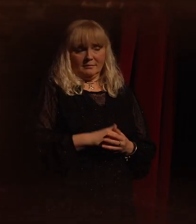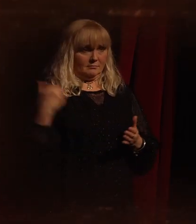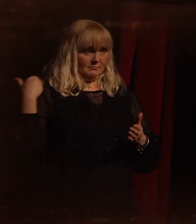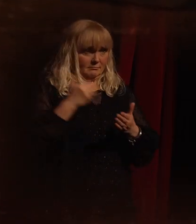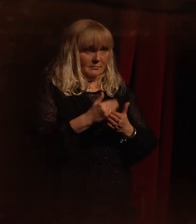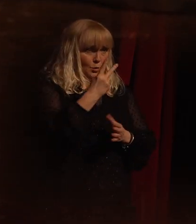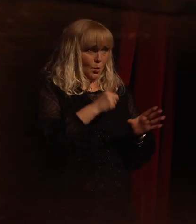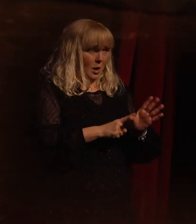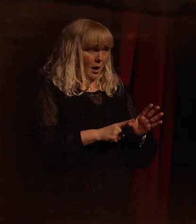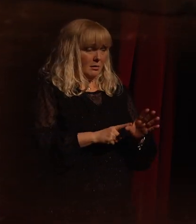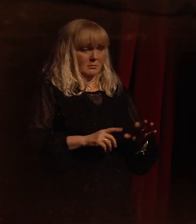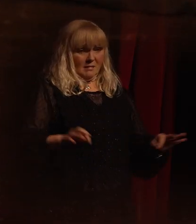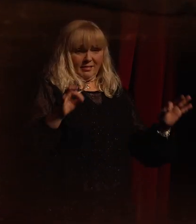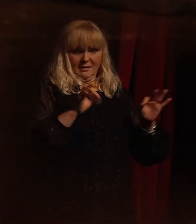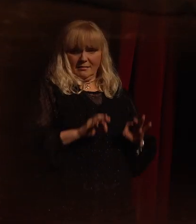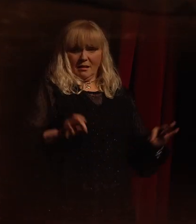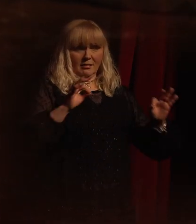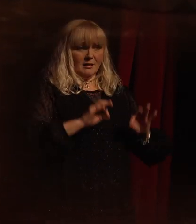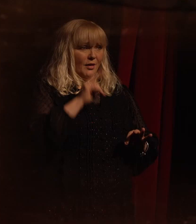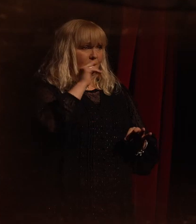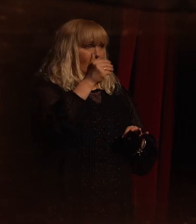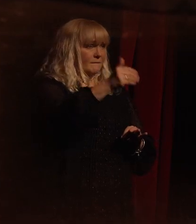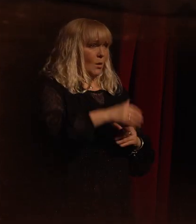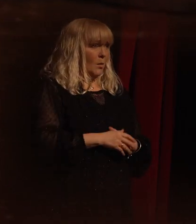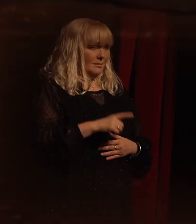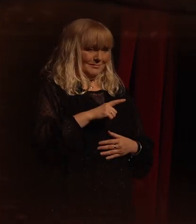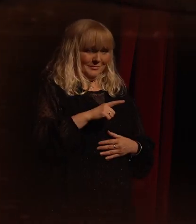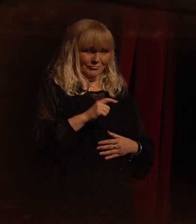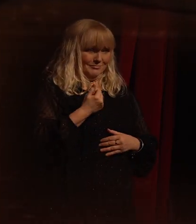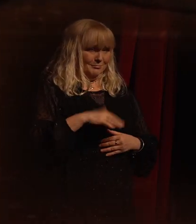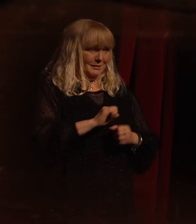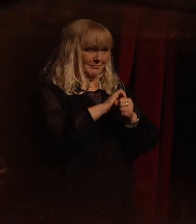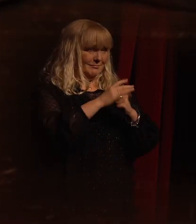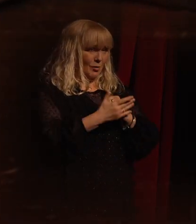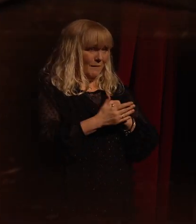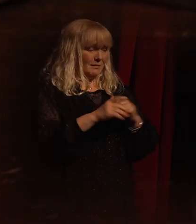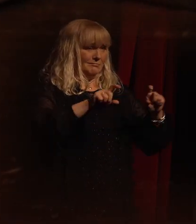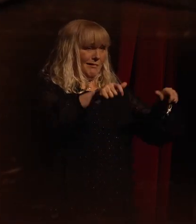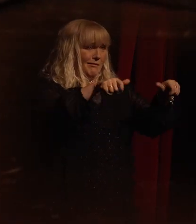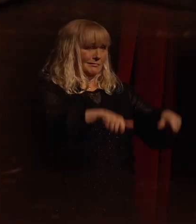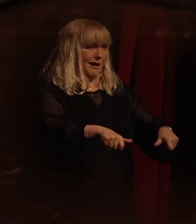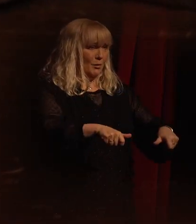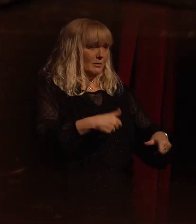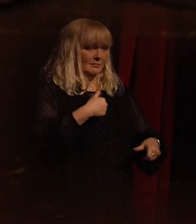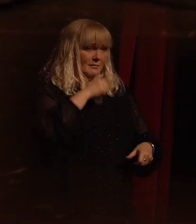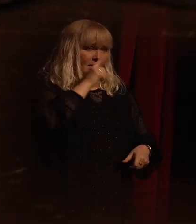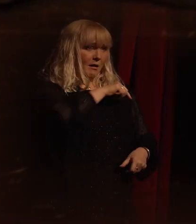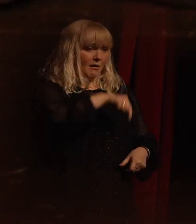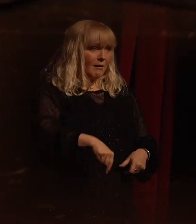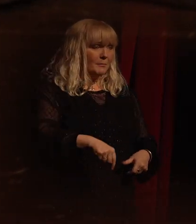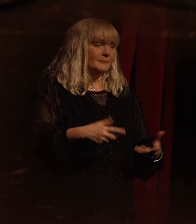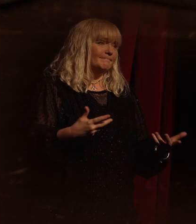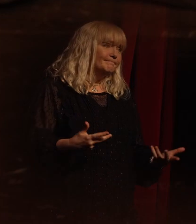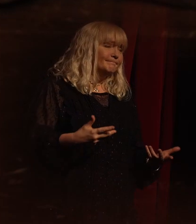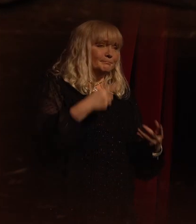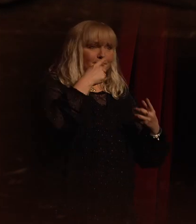look forward to this time of the year, we all look forward to this wonderful happening with the forum here. I just want to thank